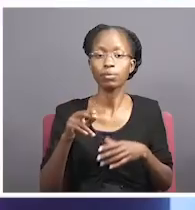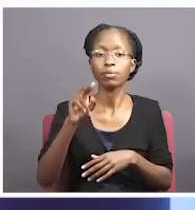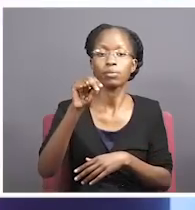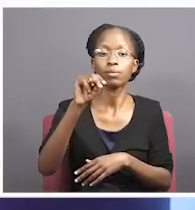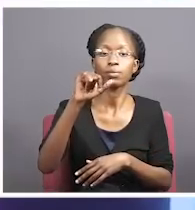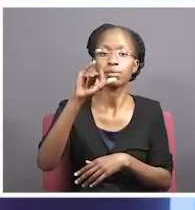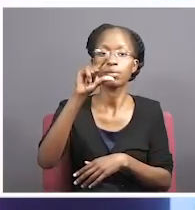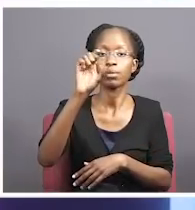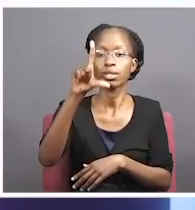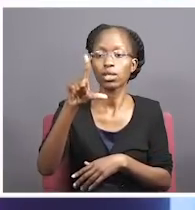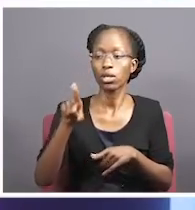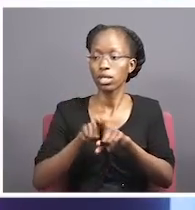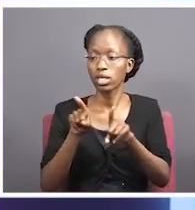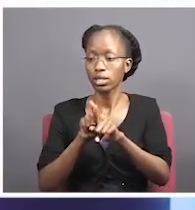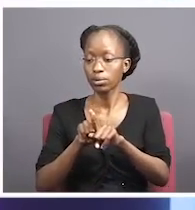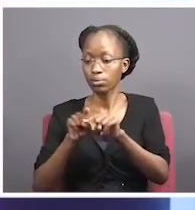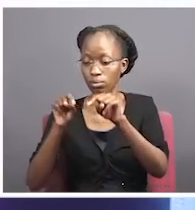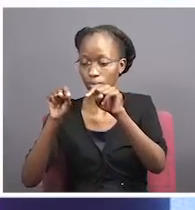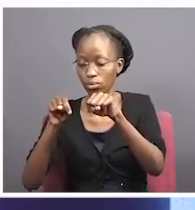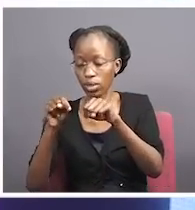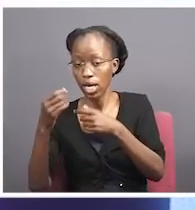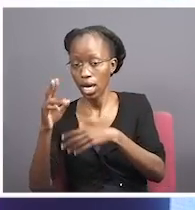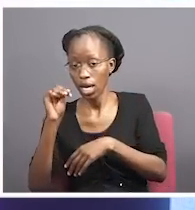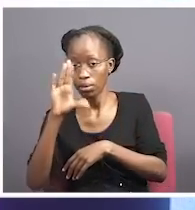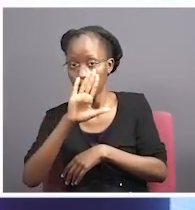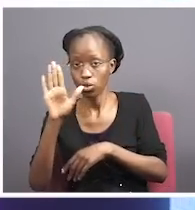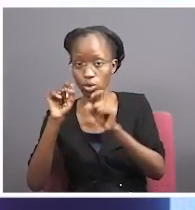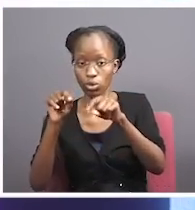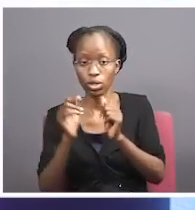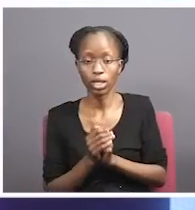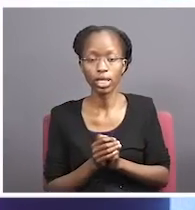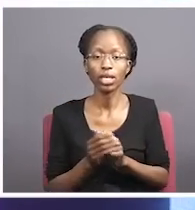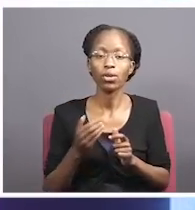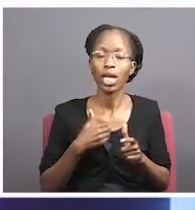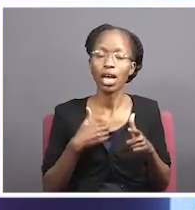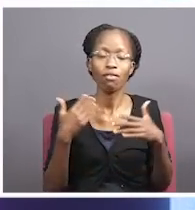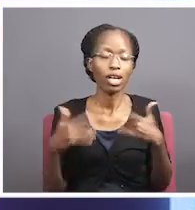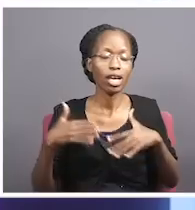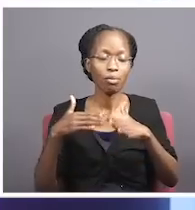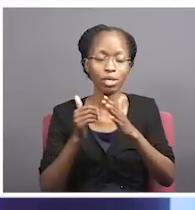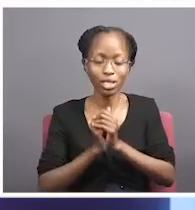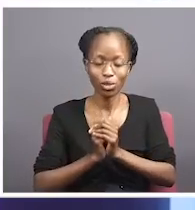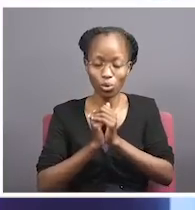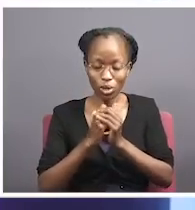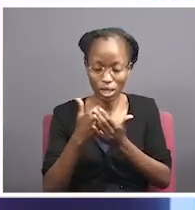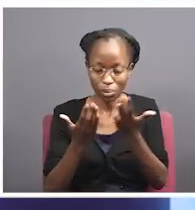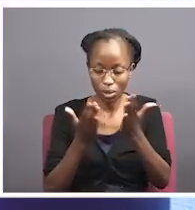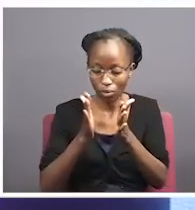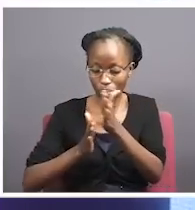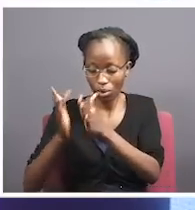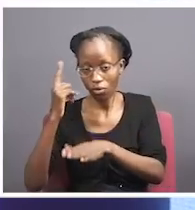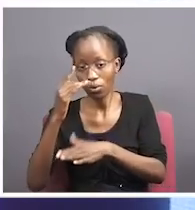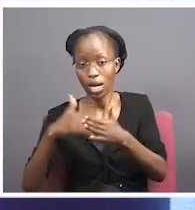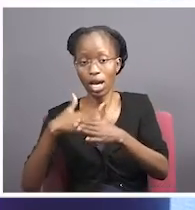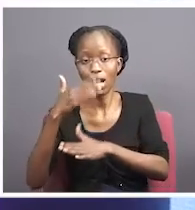My name is Nigel DeMello, and I will be serving as your moderator for the day. We have an amazing worship service lined up